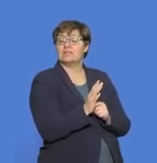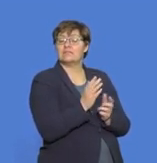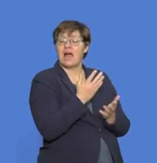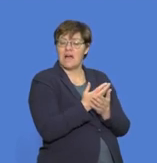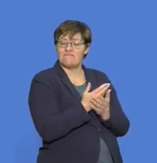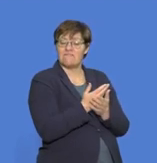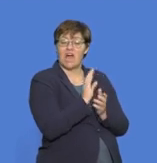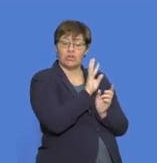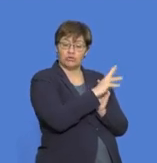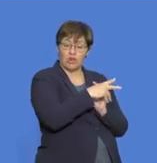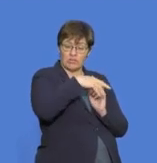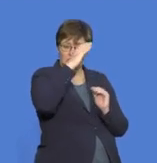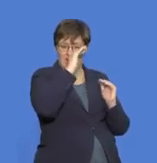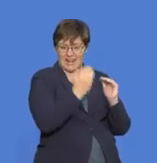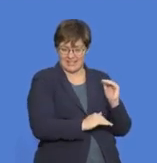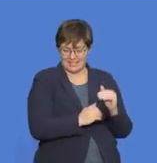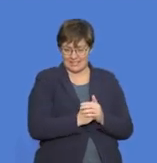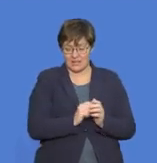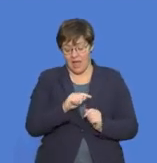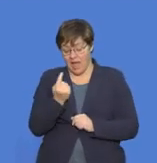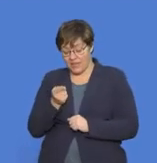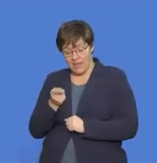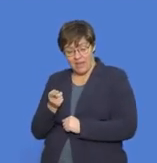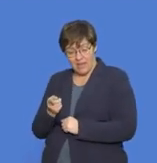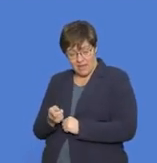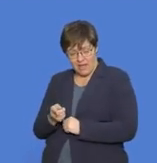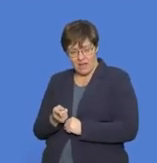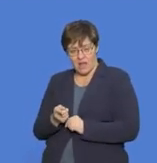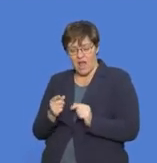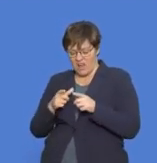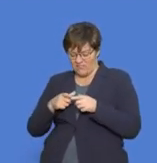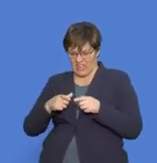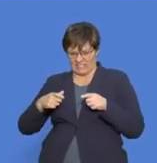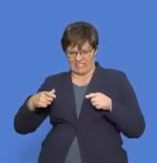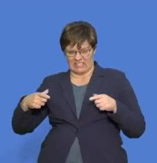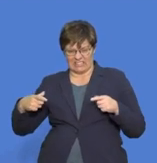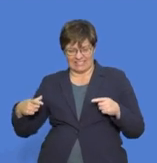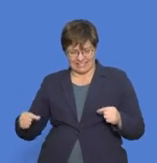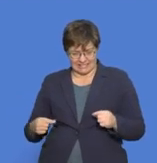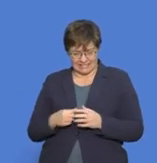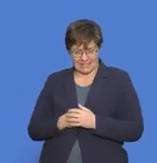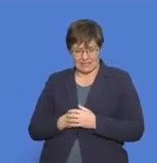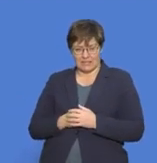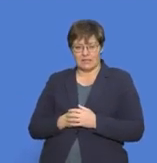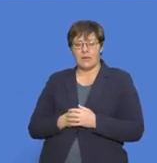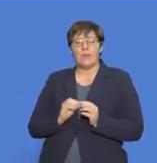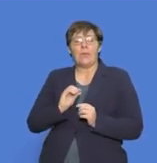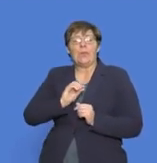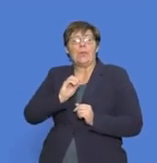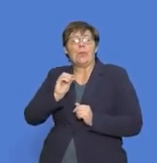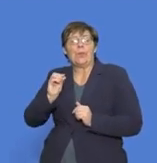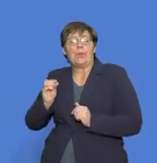undergo less transpiration. The other plant had large leaves with a